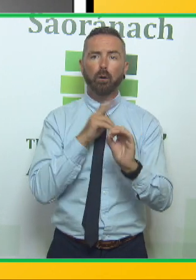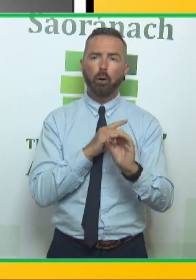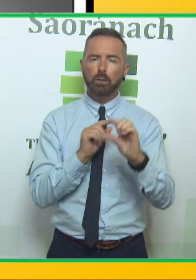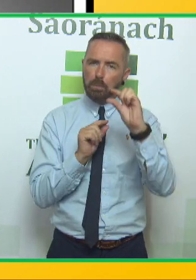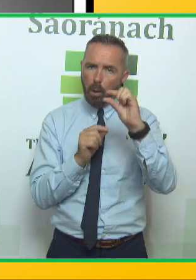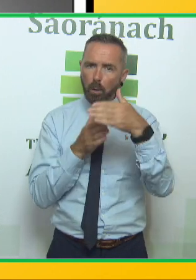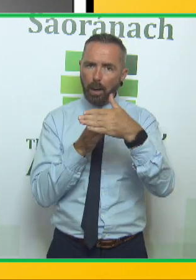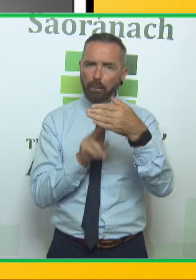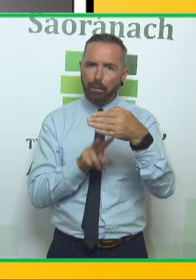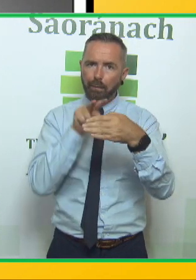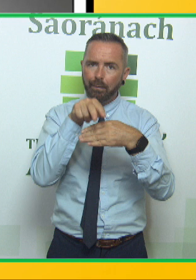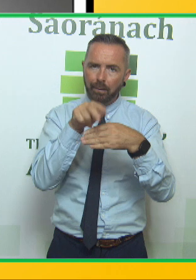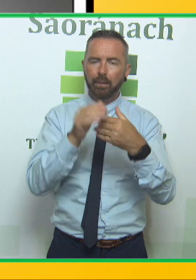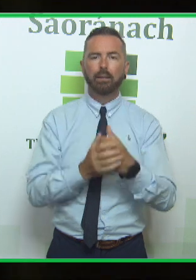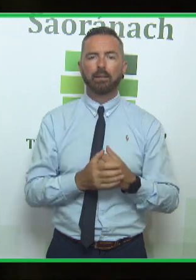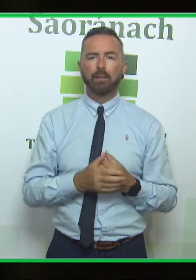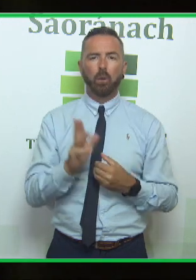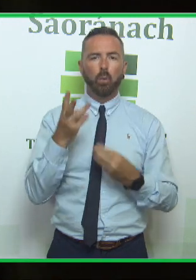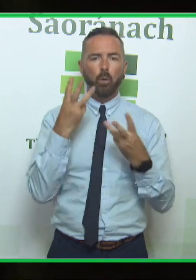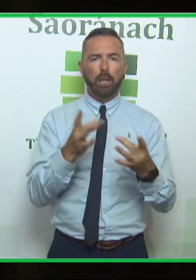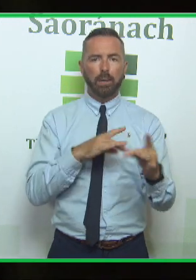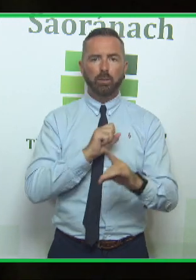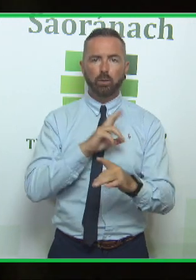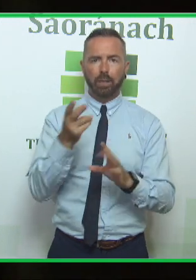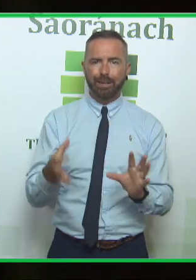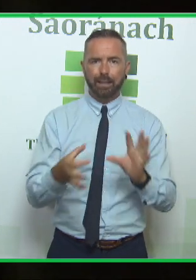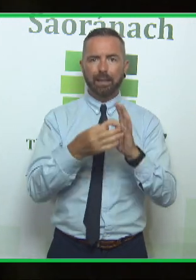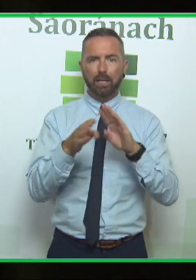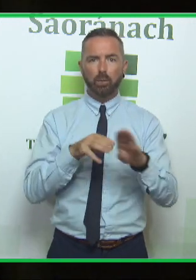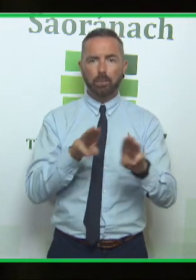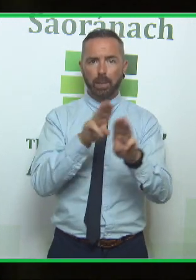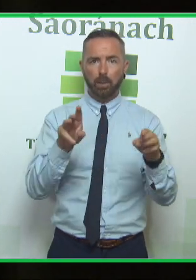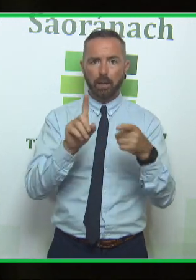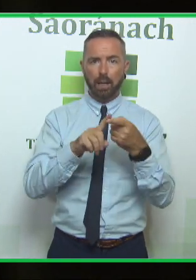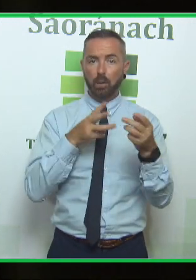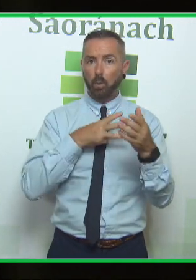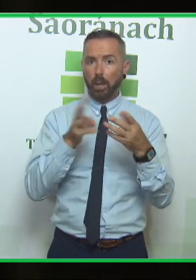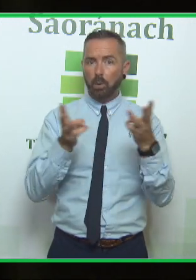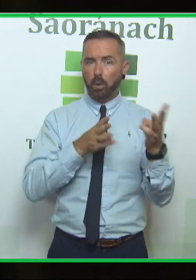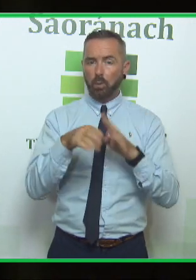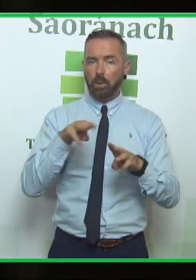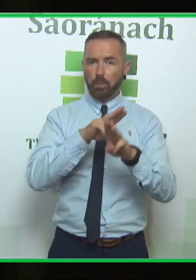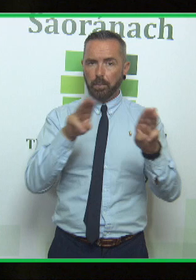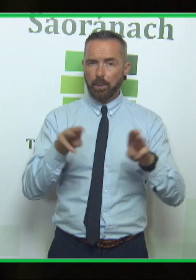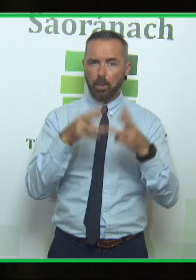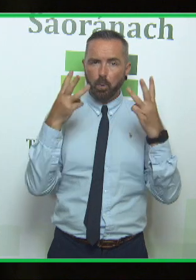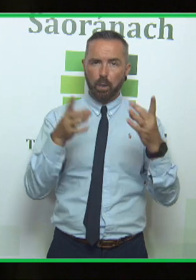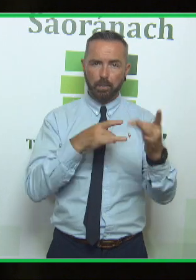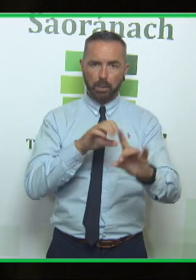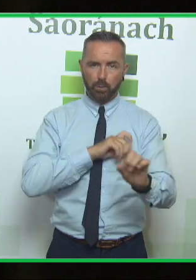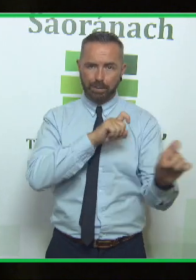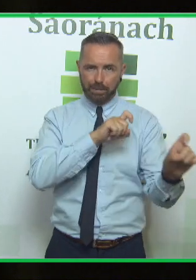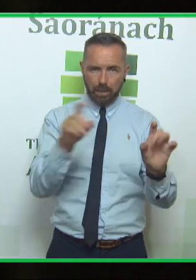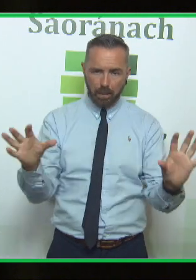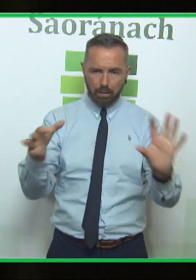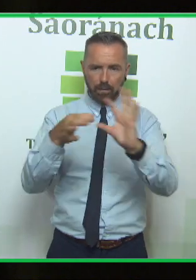want to make sure that we can get to engage with people, and when we are working with people, obviously we want to stay engaged with them